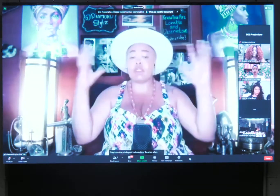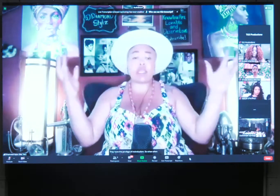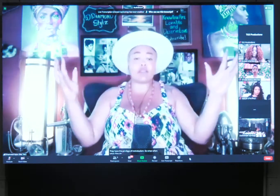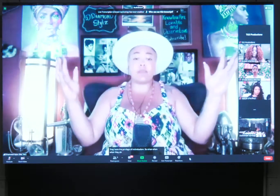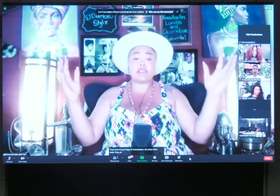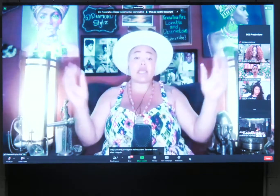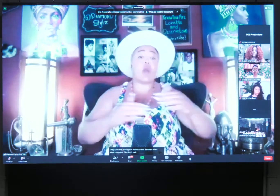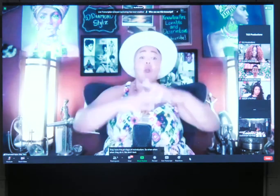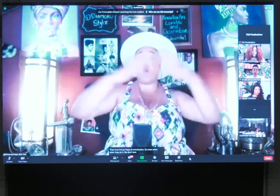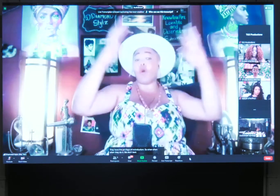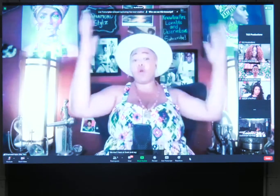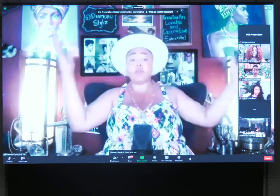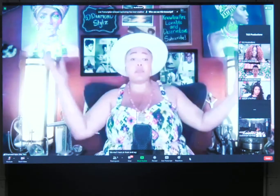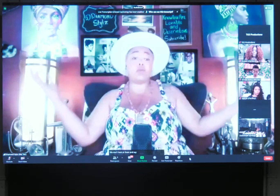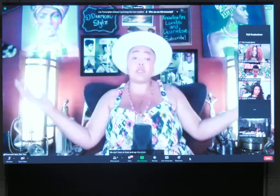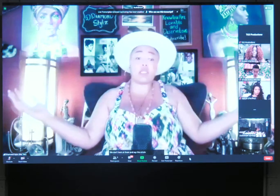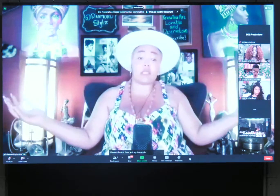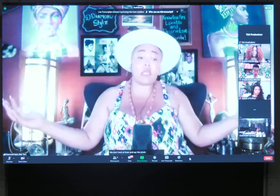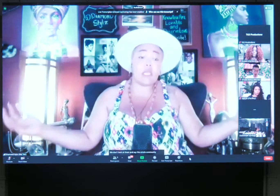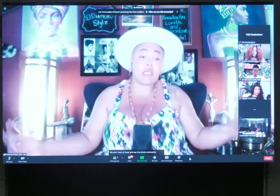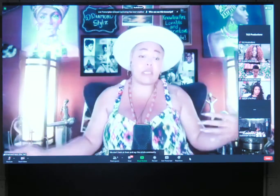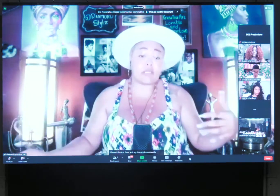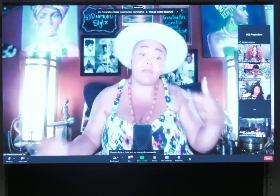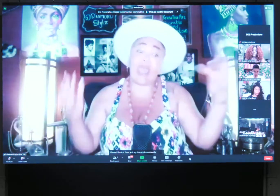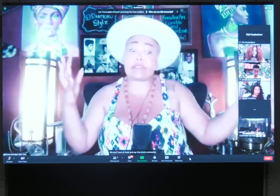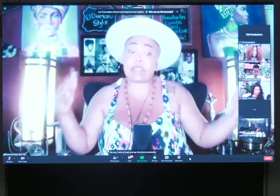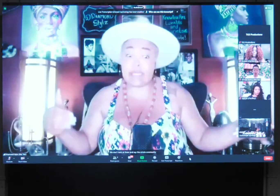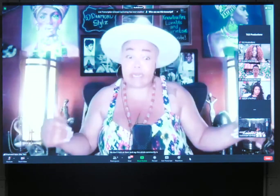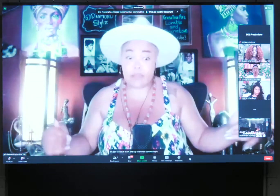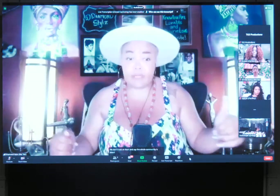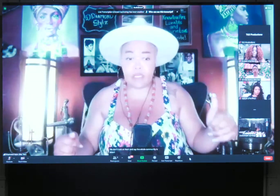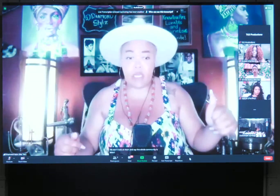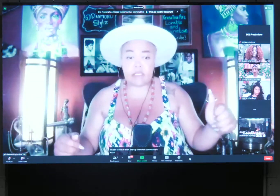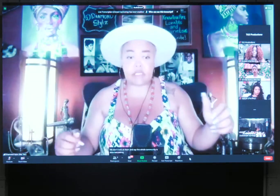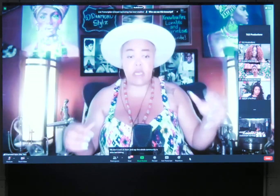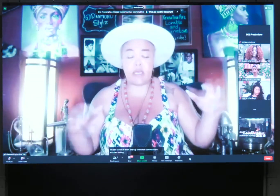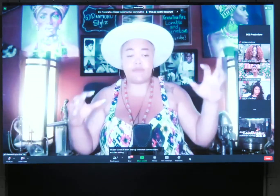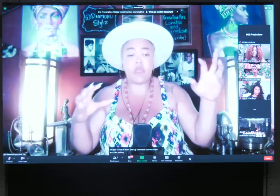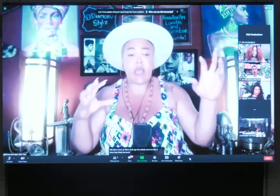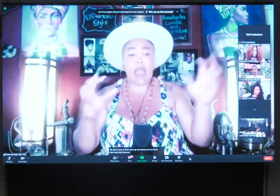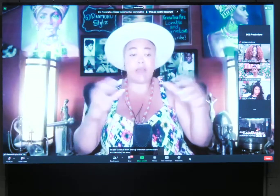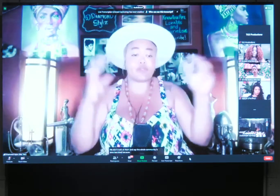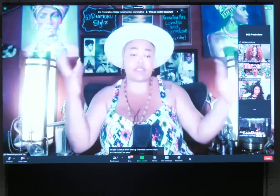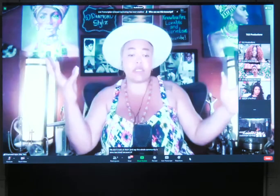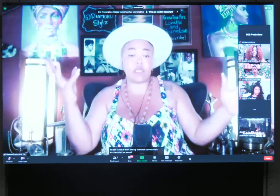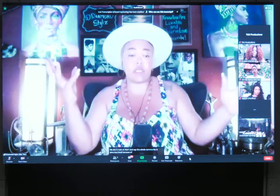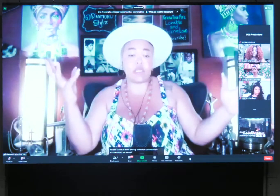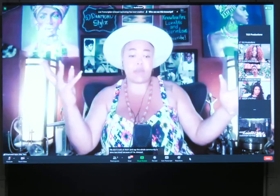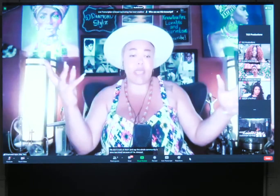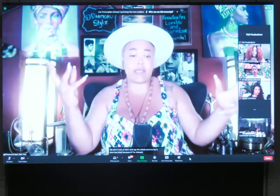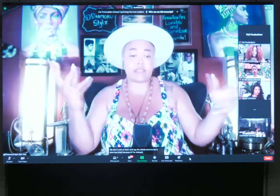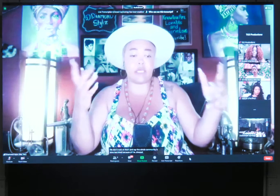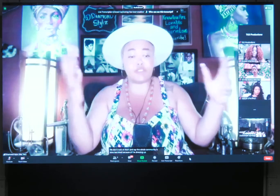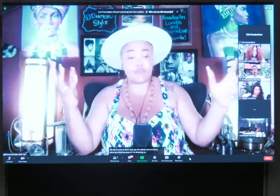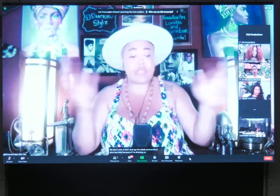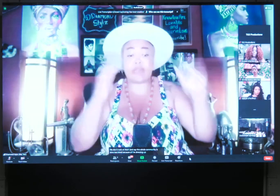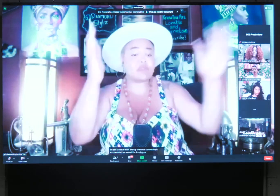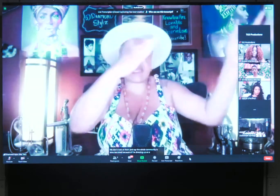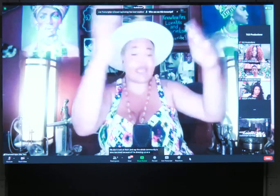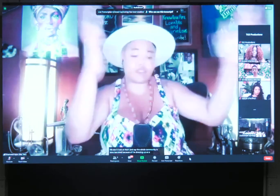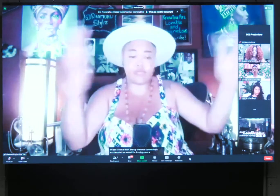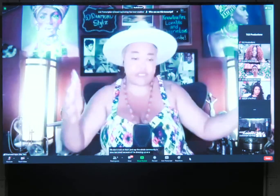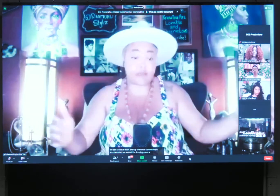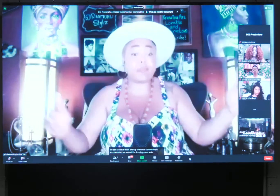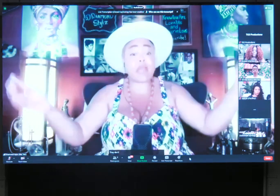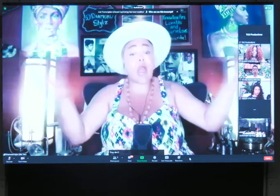don't look at them and say the whole community is emasculated because of I'm dressing up as a dude. They don't